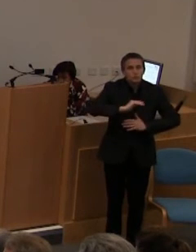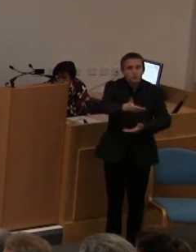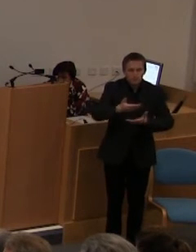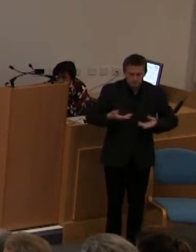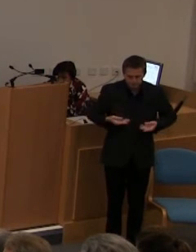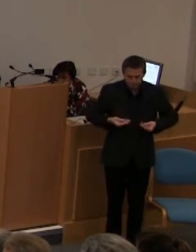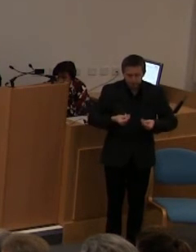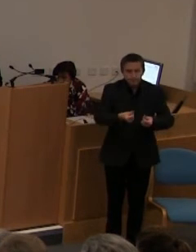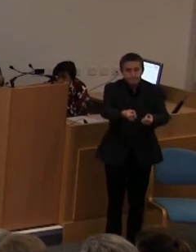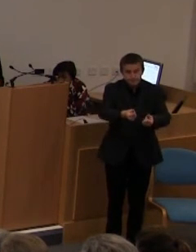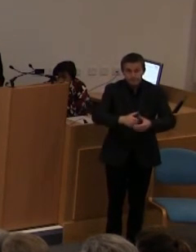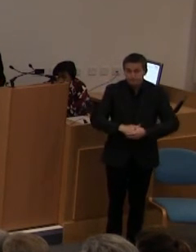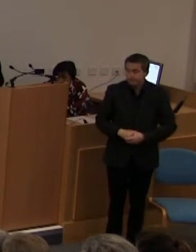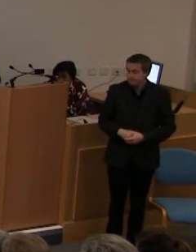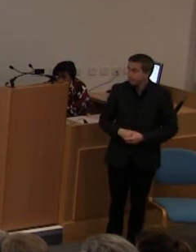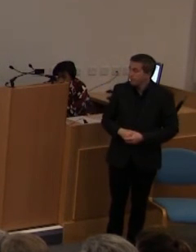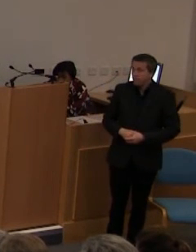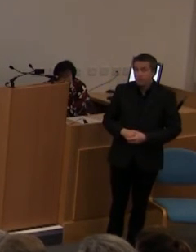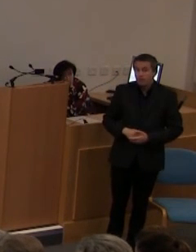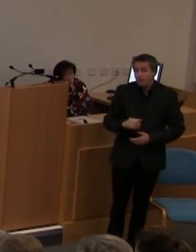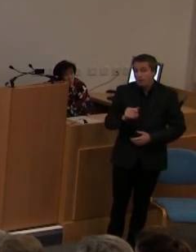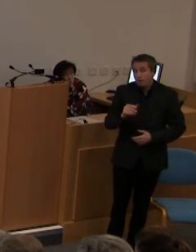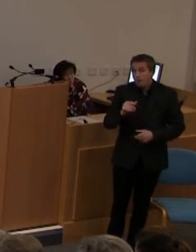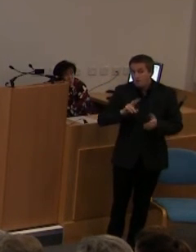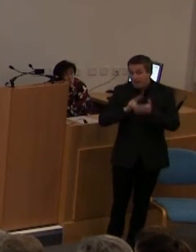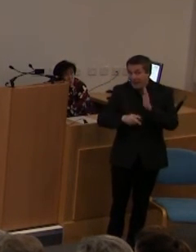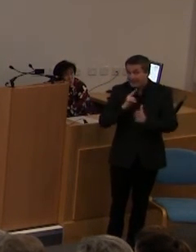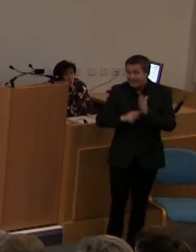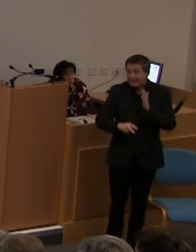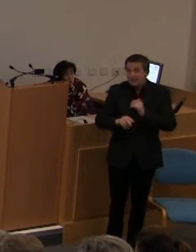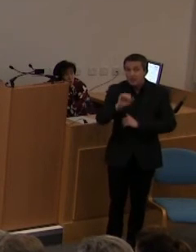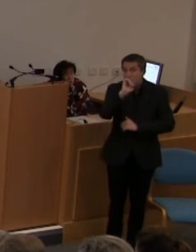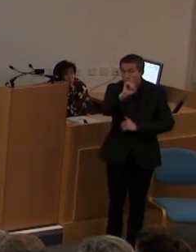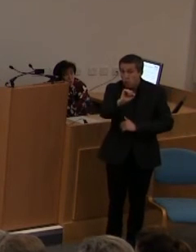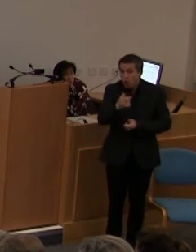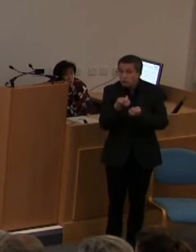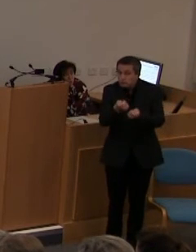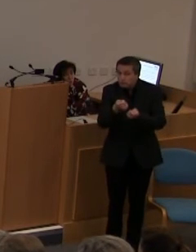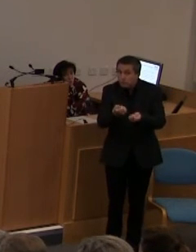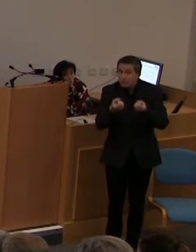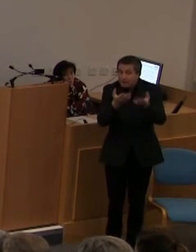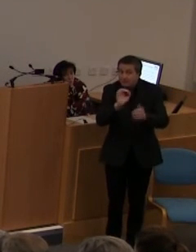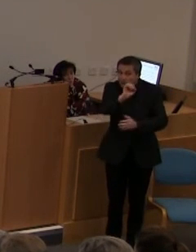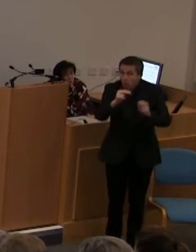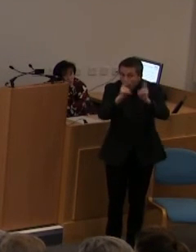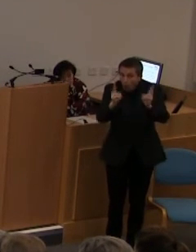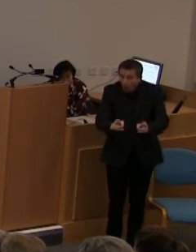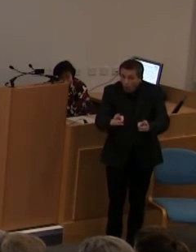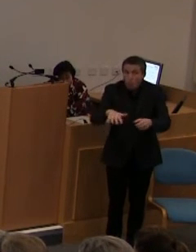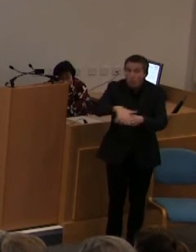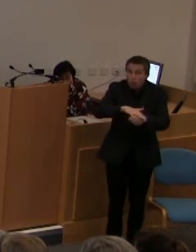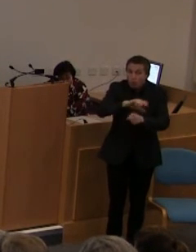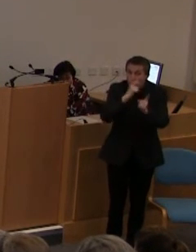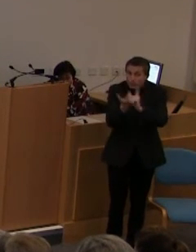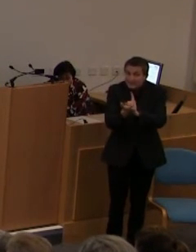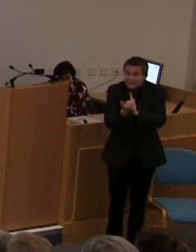patient care. More care will be delivered at home or closer to home, and hopefully that will take